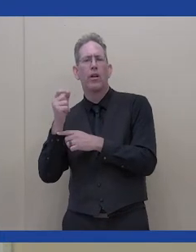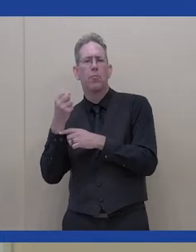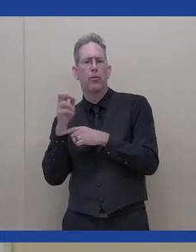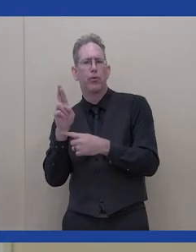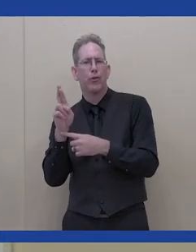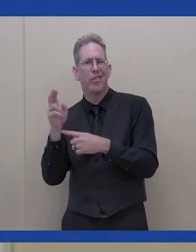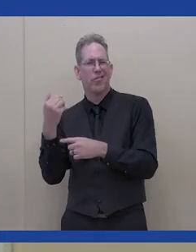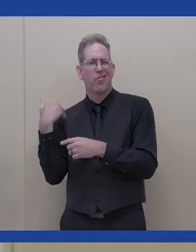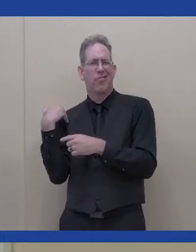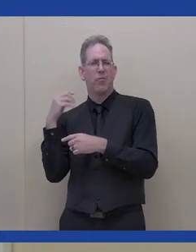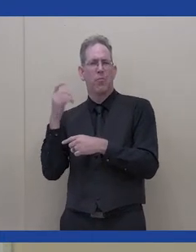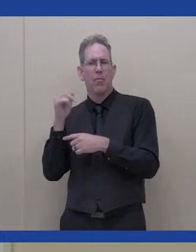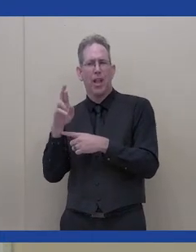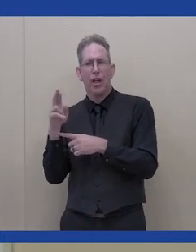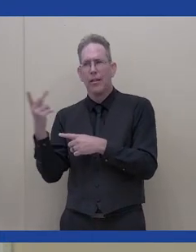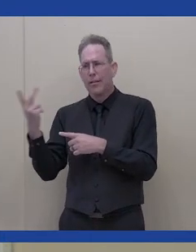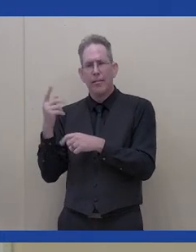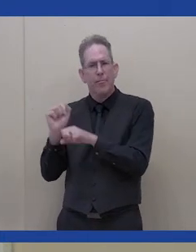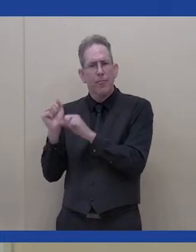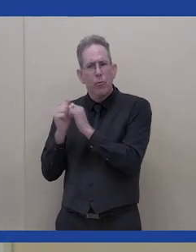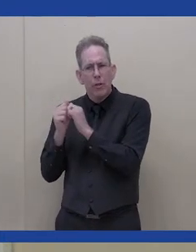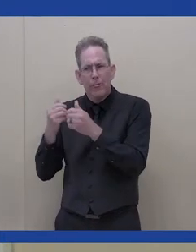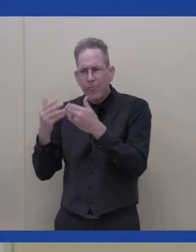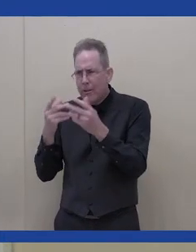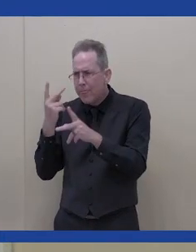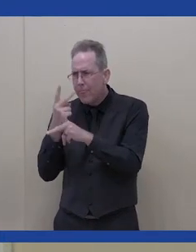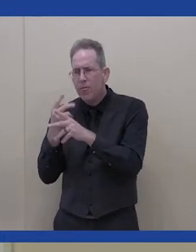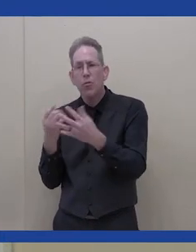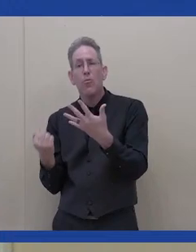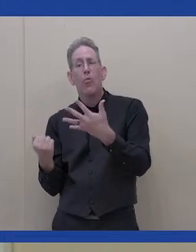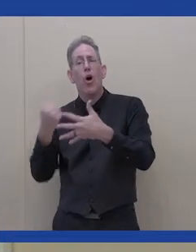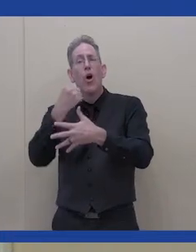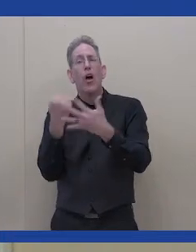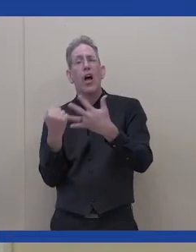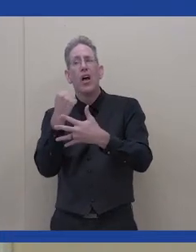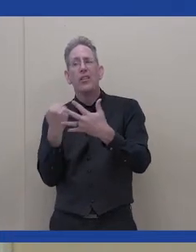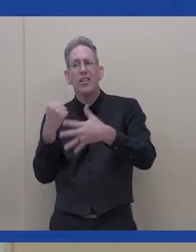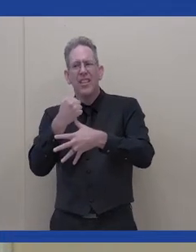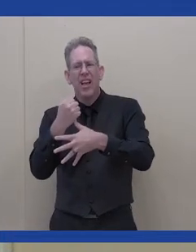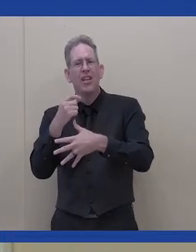in collaboration to prioritize humane solutions.